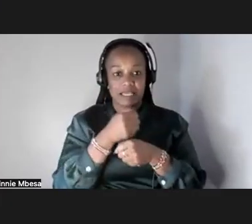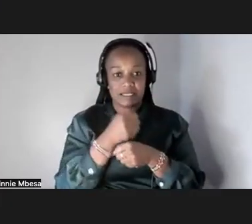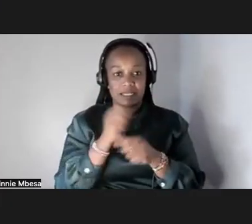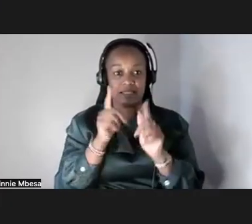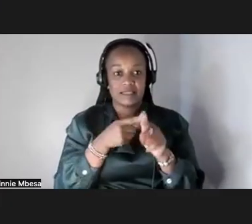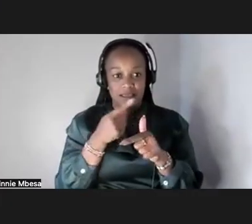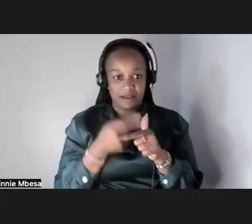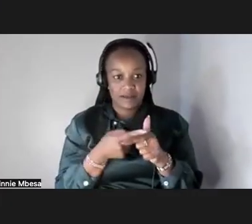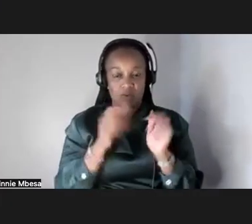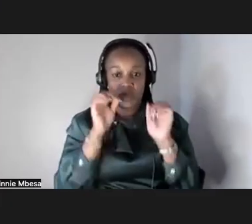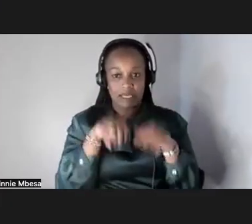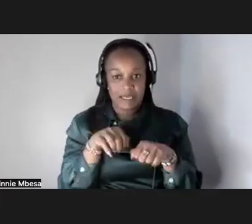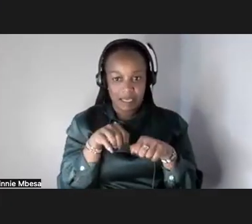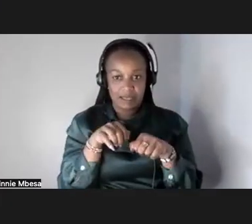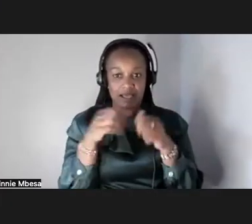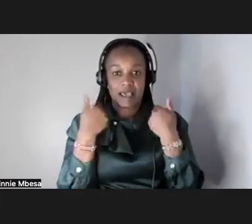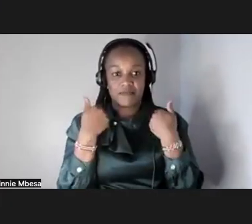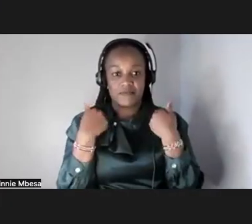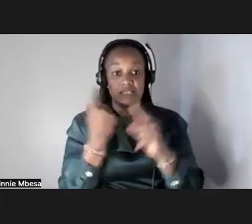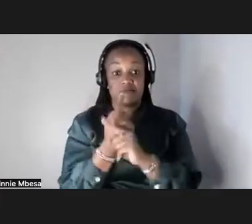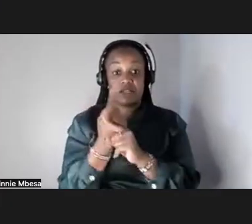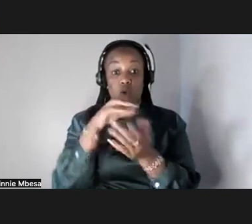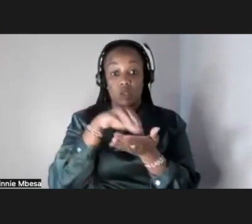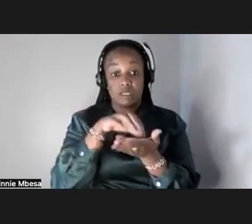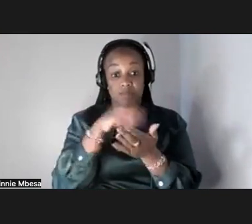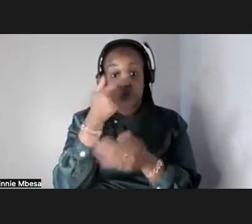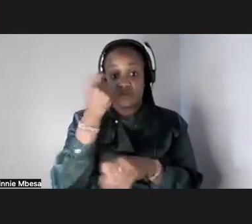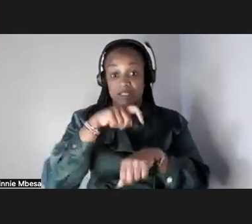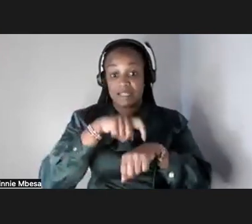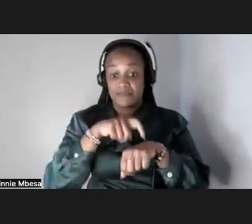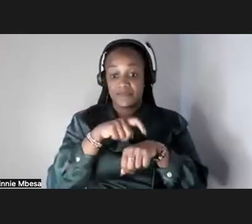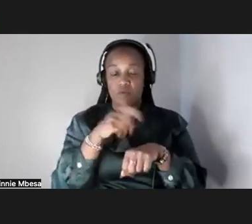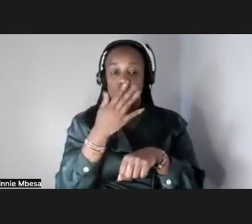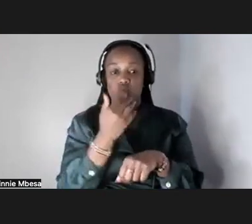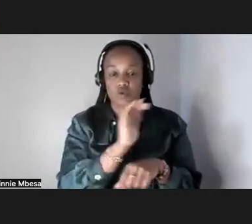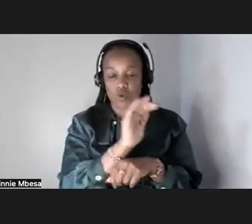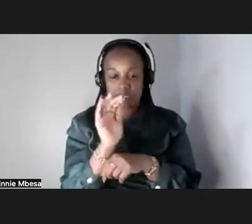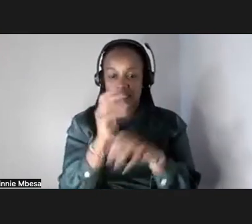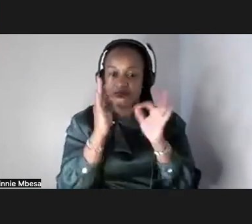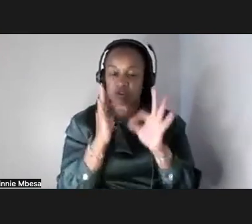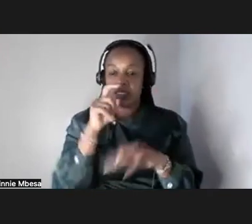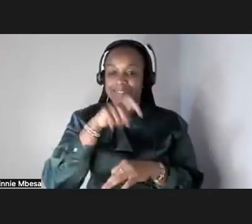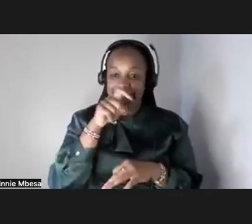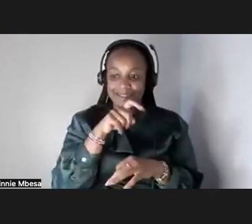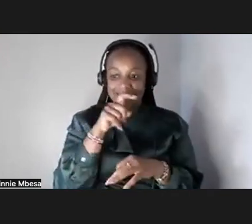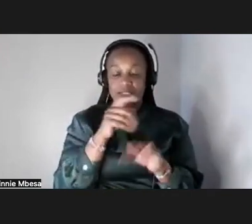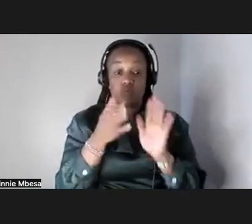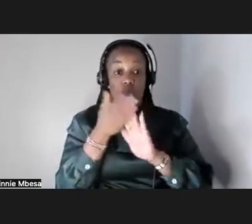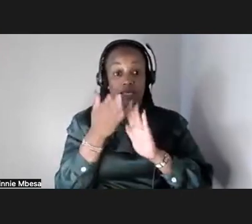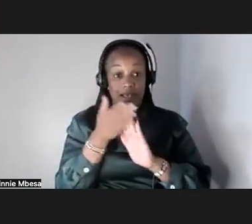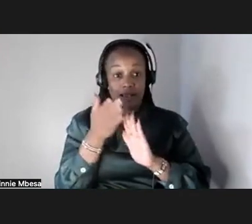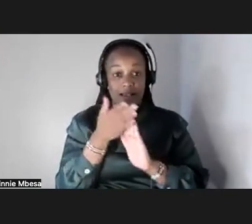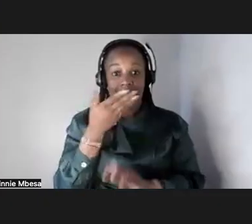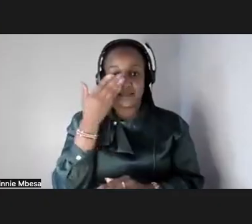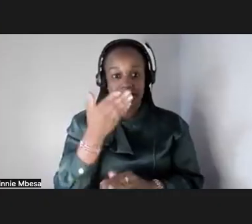different contexts and settings? I'm conscious of time, so if I can ask everyone to give very quick, short remarks in the answer, and then we can open up to